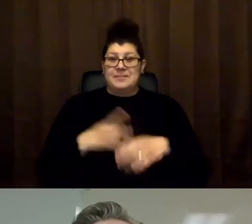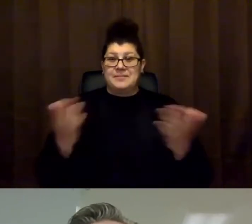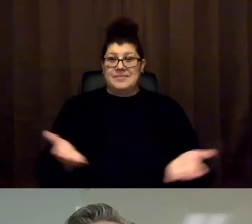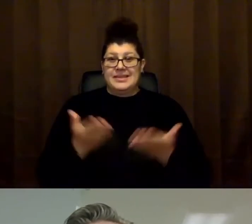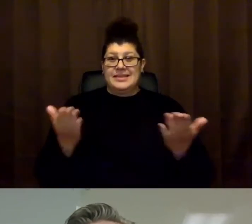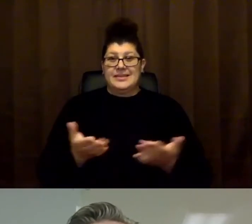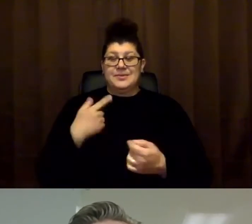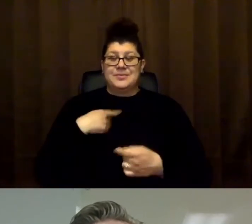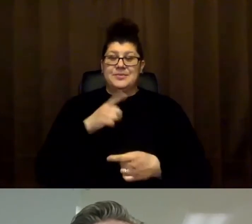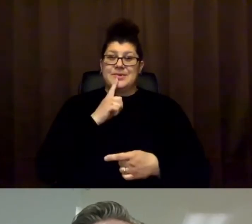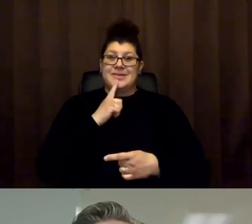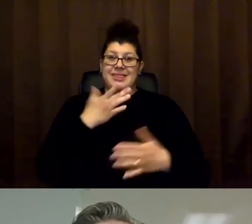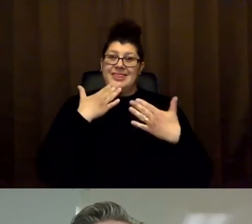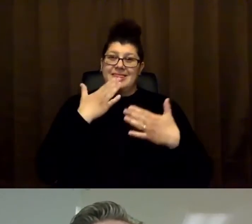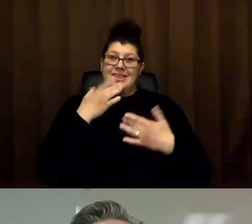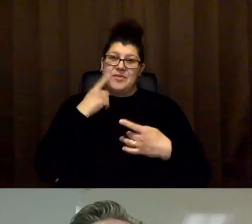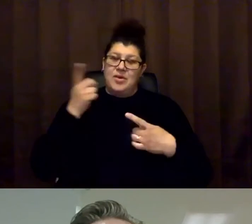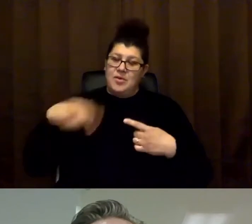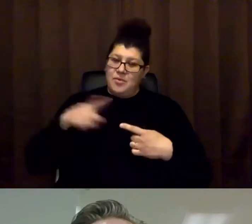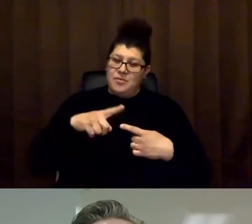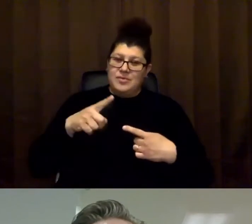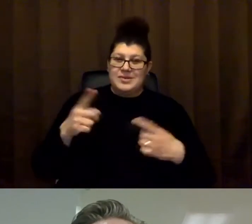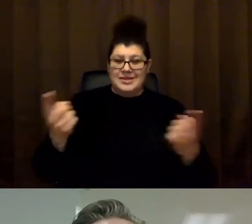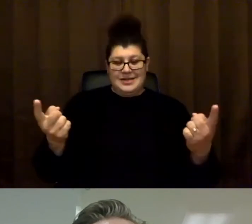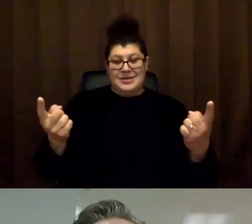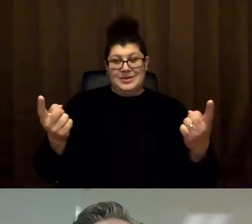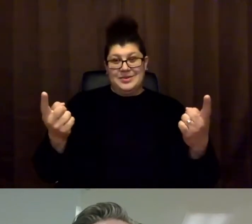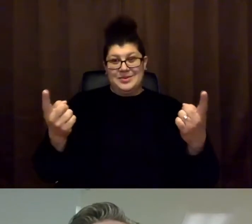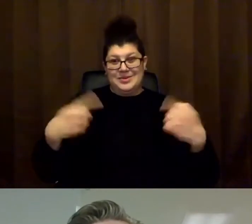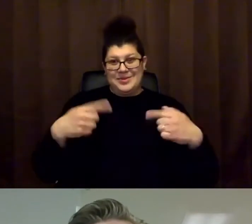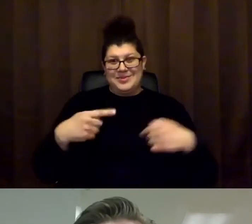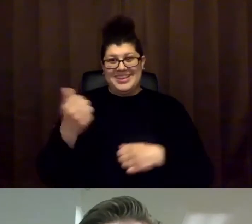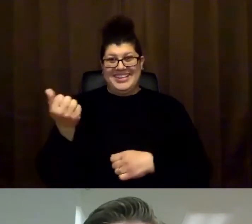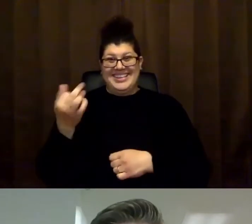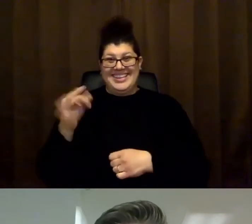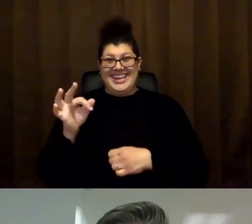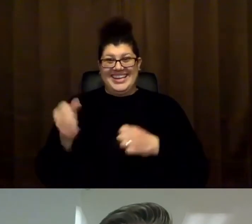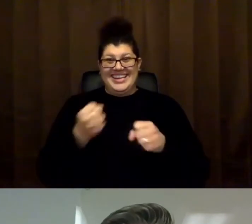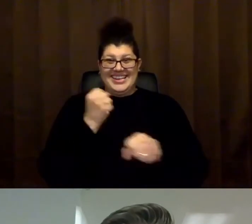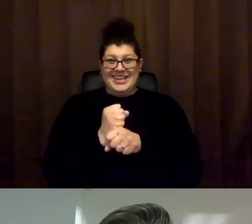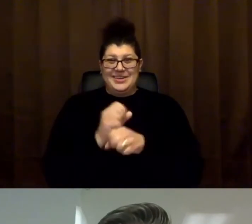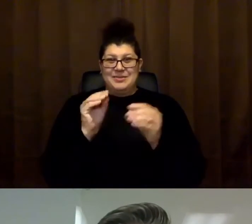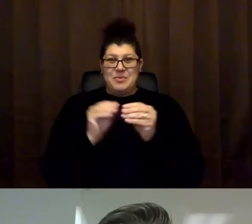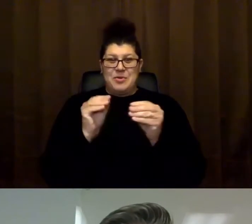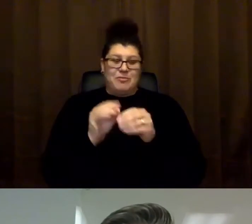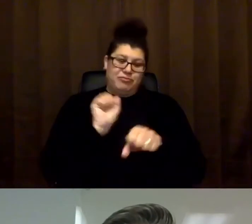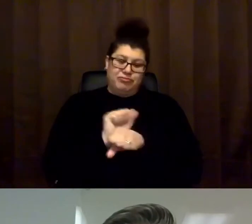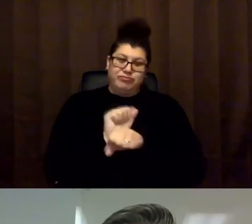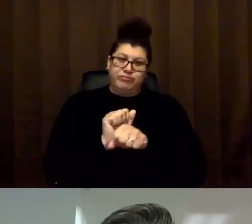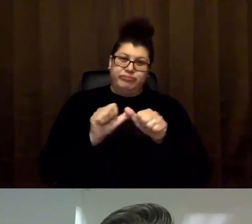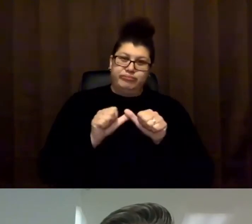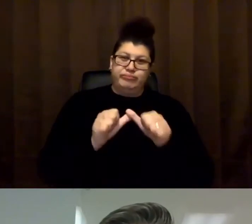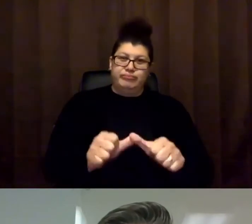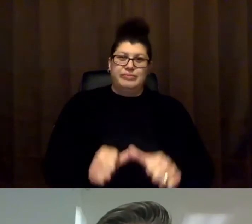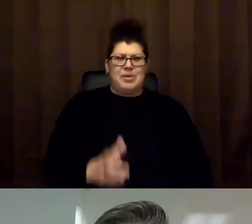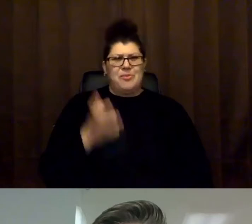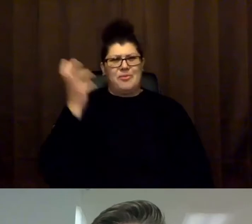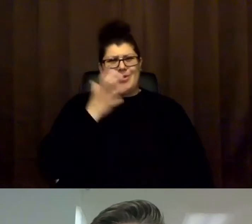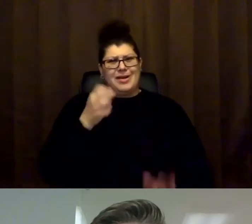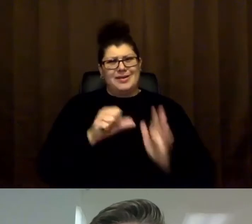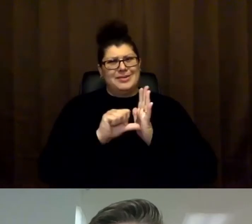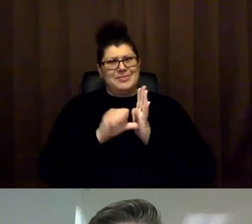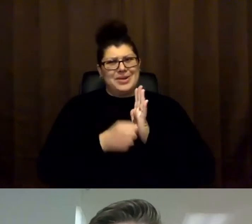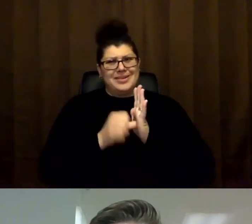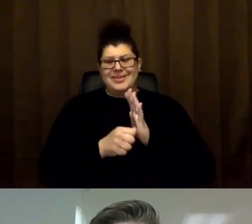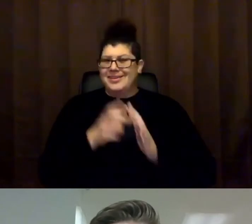look forward to servicing for hopefully another 19 years. So, wow, that's really impressive, Todd, that kind of longevity.